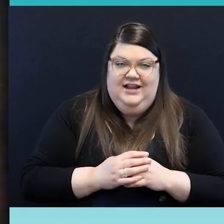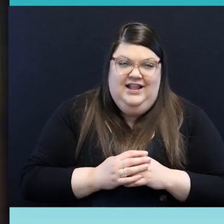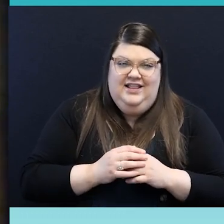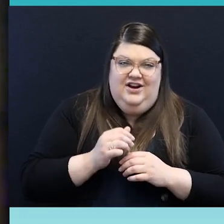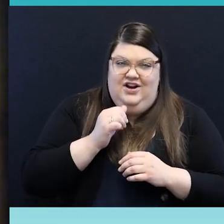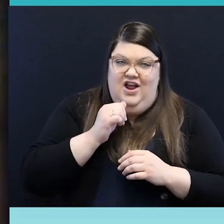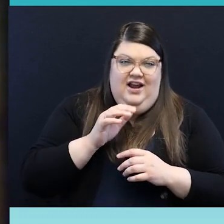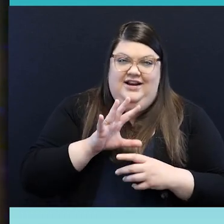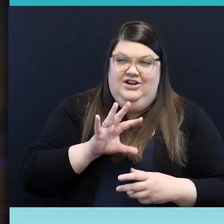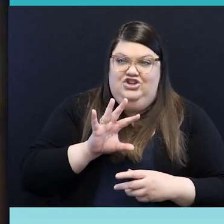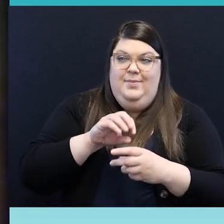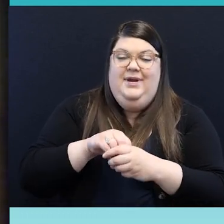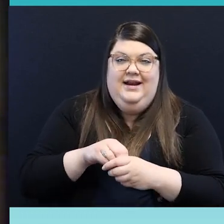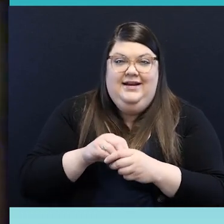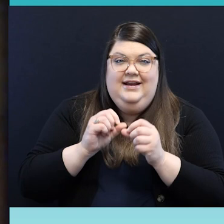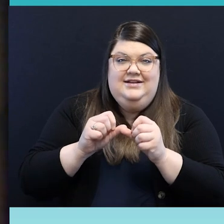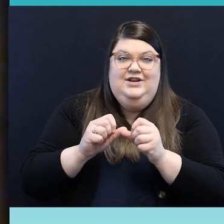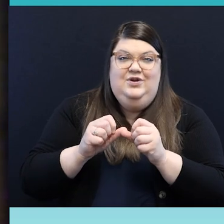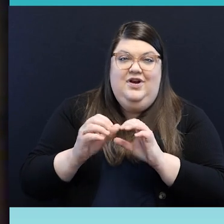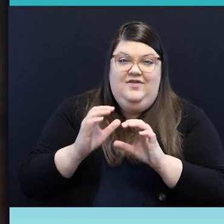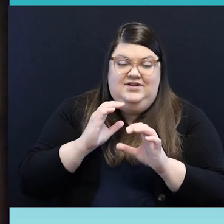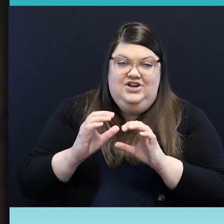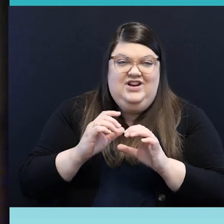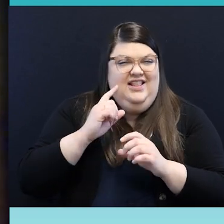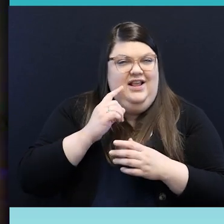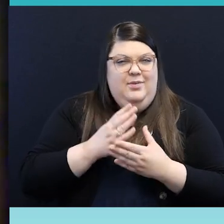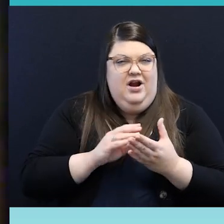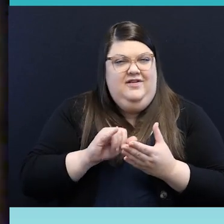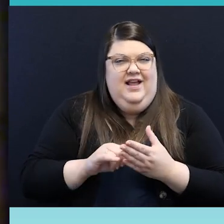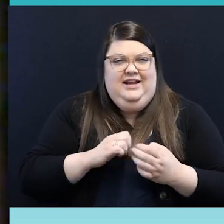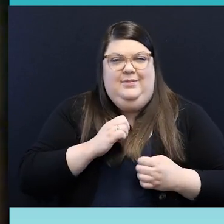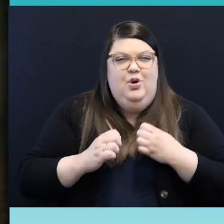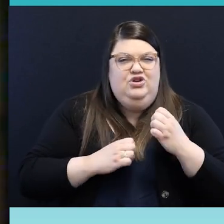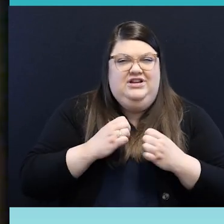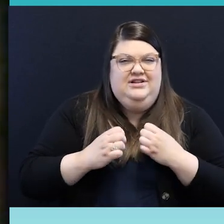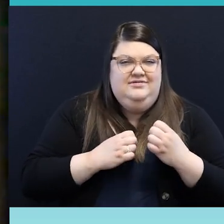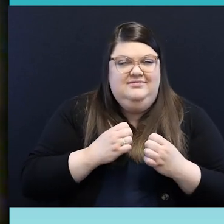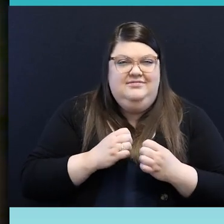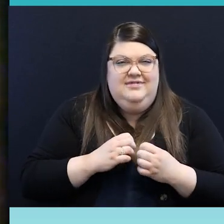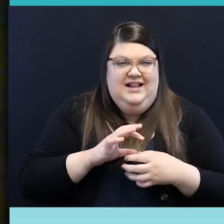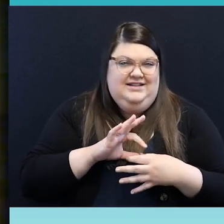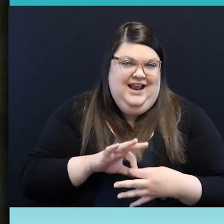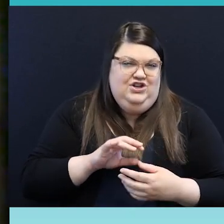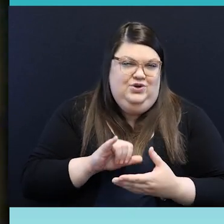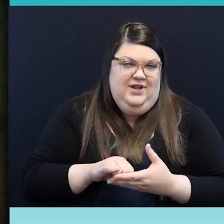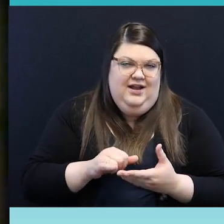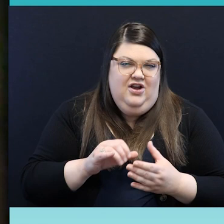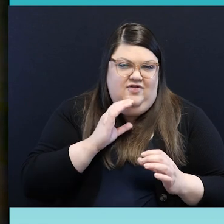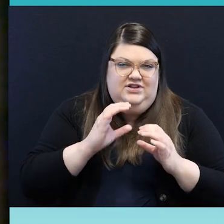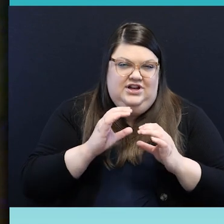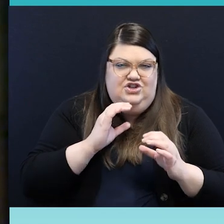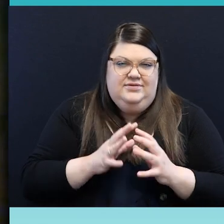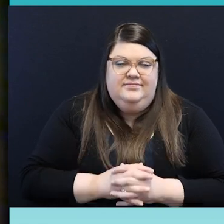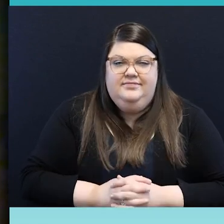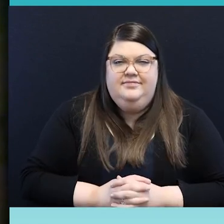likely to jump in and continue the conversation. And I think part of that is the emotion that's attached to that